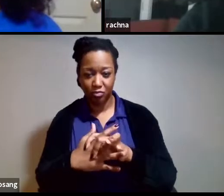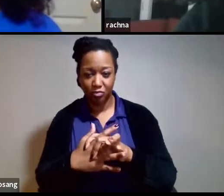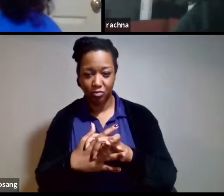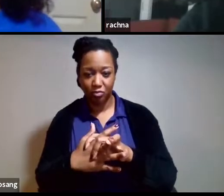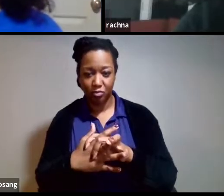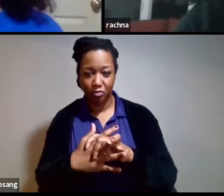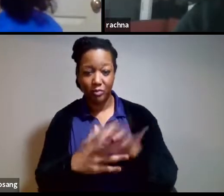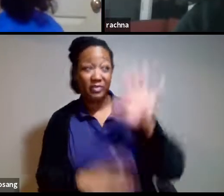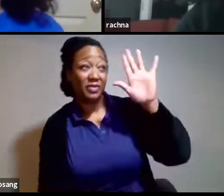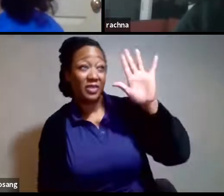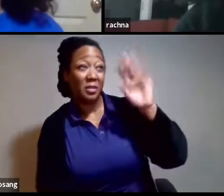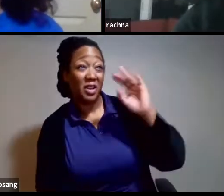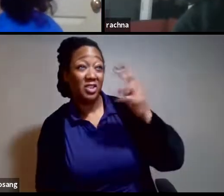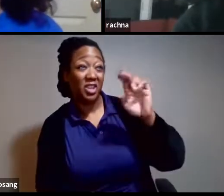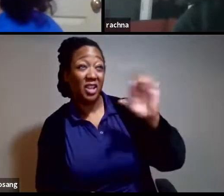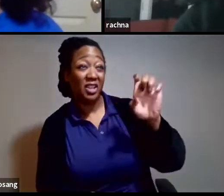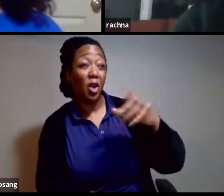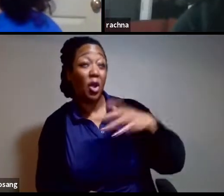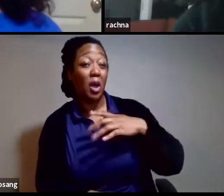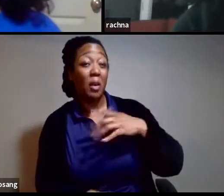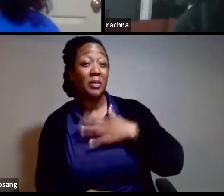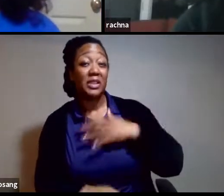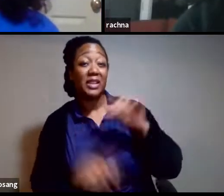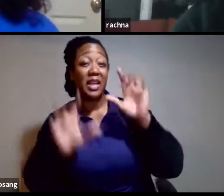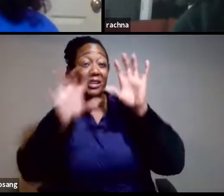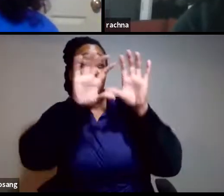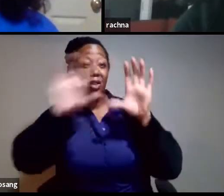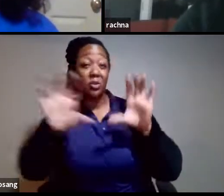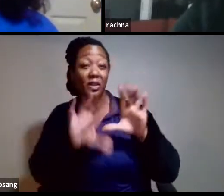Michelle, quick ask. Can you put the gallery mode back on?